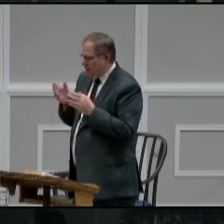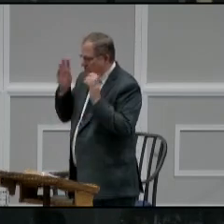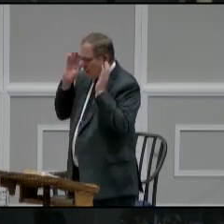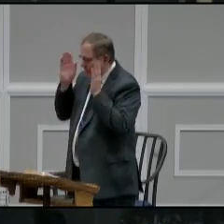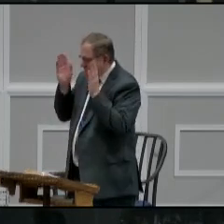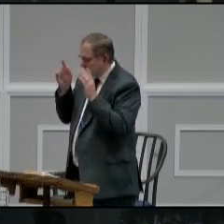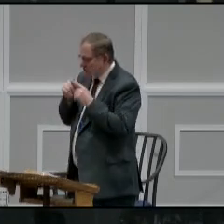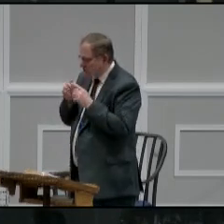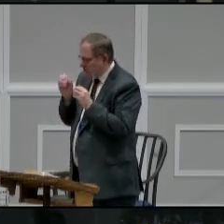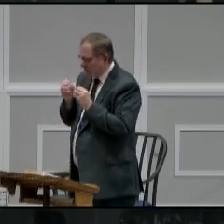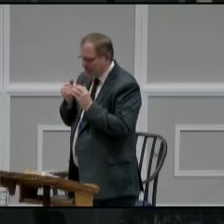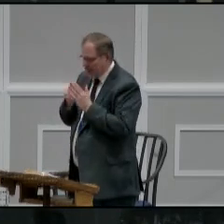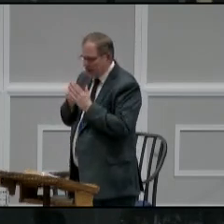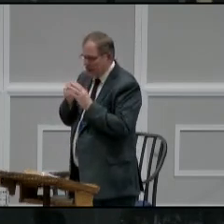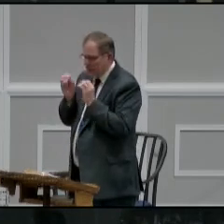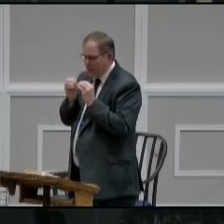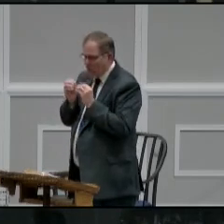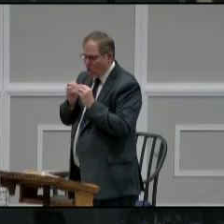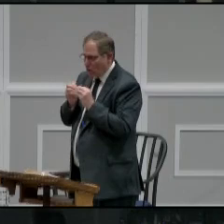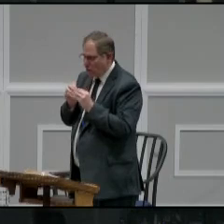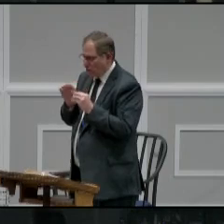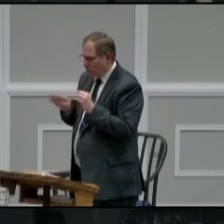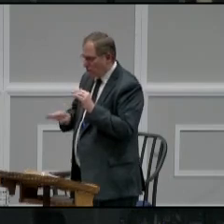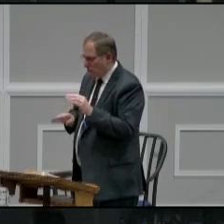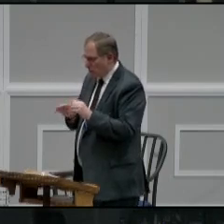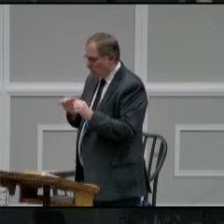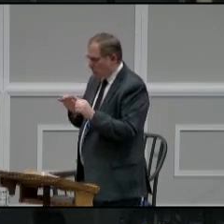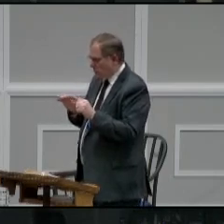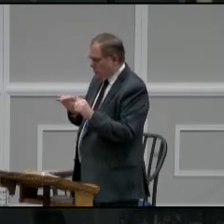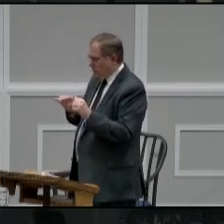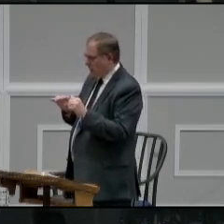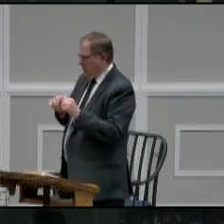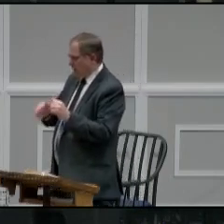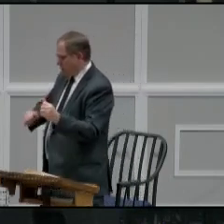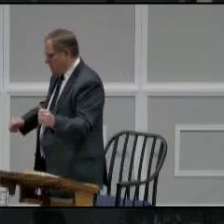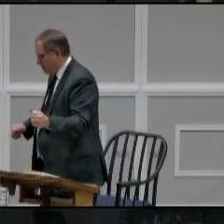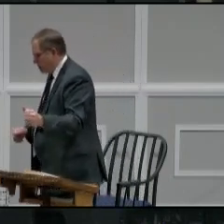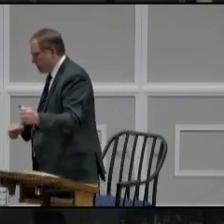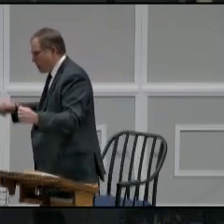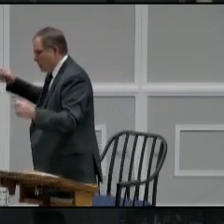You know, we step out of line, all of a sudden, you know, lightning comes down and be like, oh, okay.